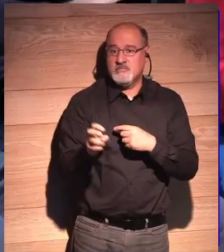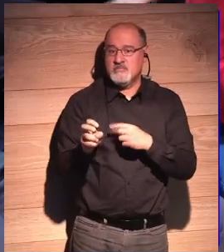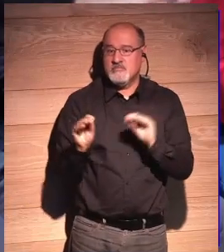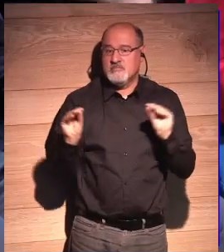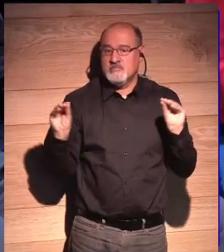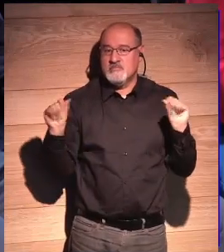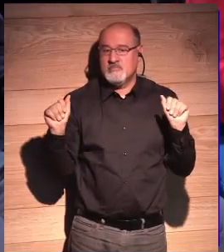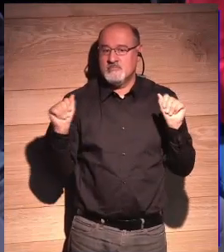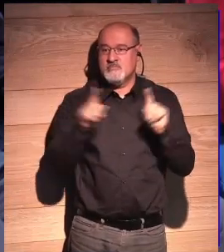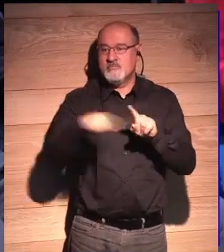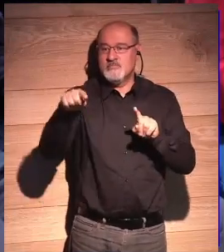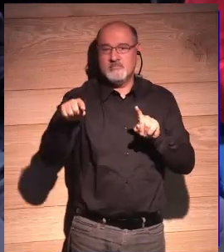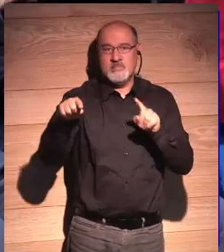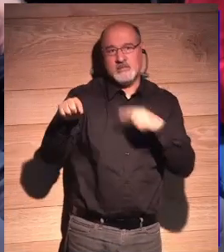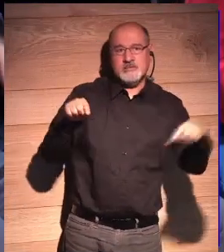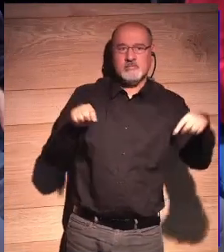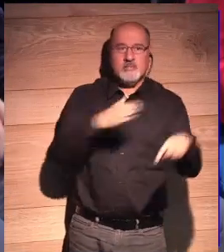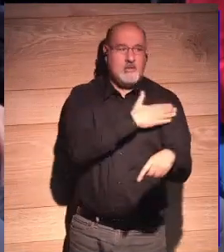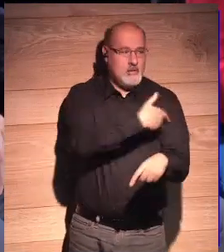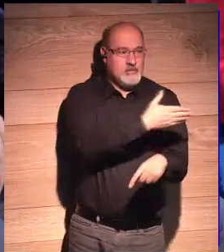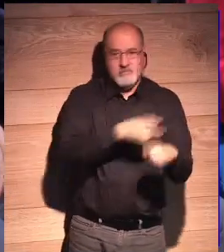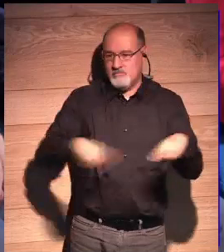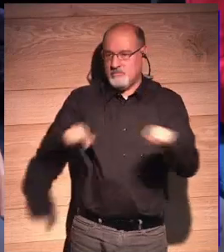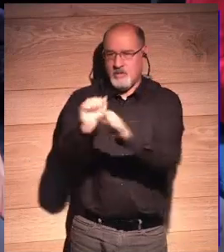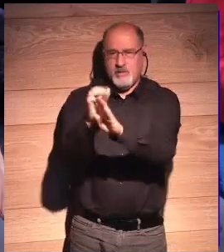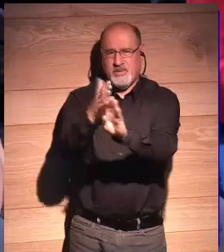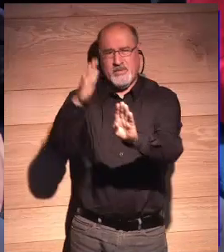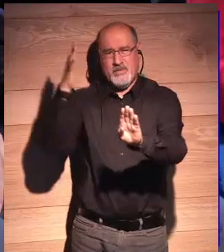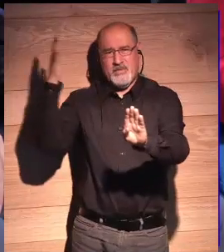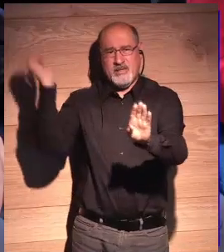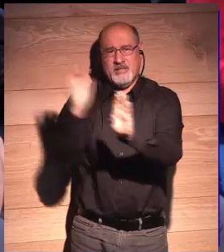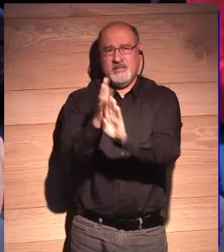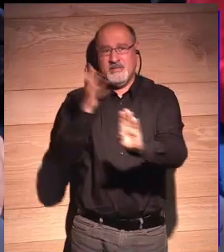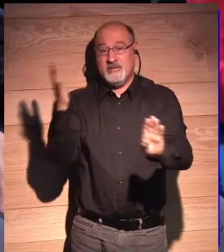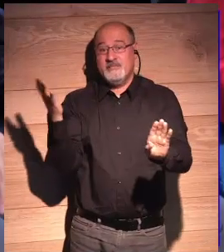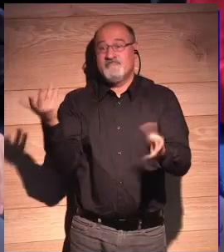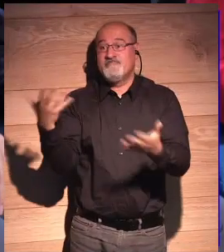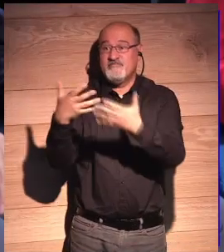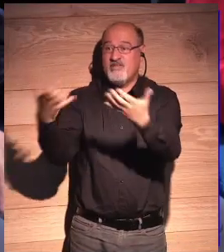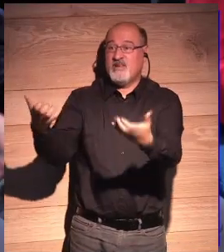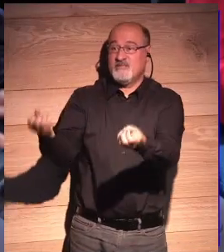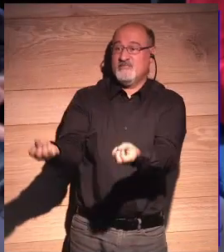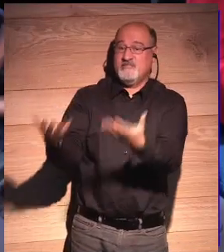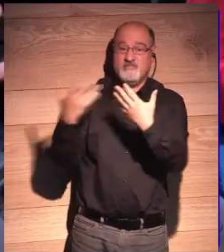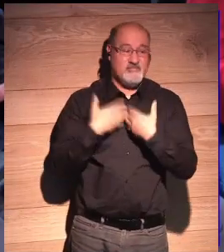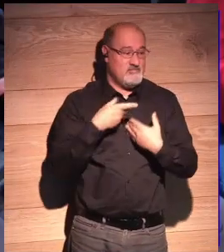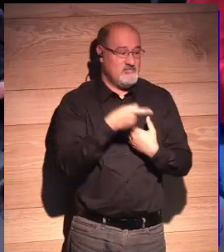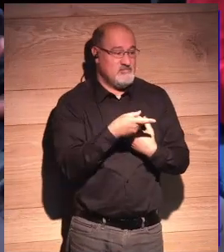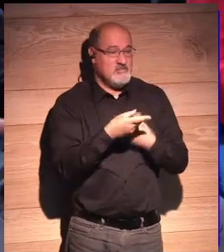to me. And then all of a sudden he had this immense long line, and I looked over, what's he doing? And he was doing just the worst,